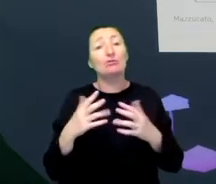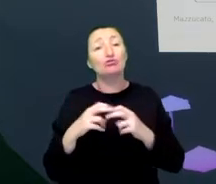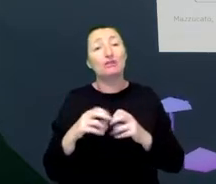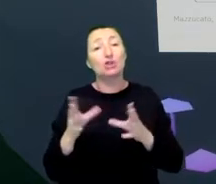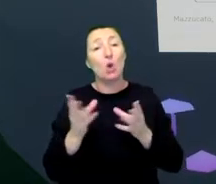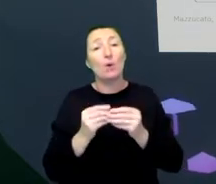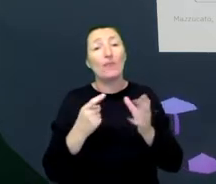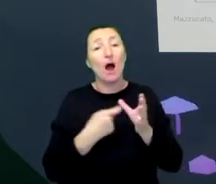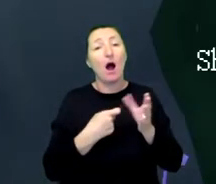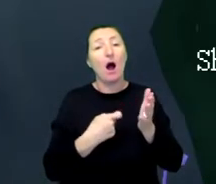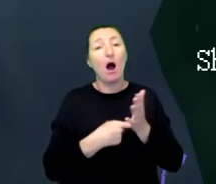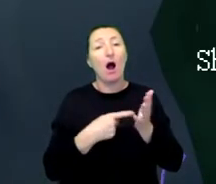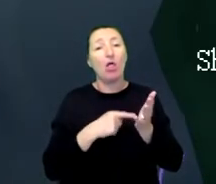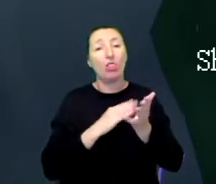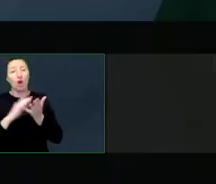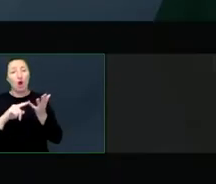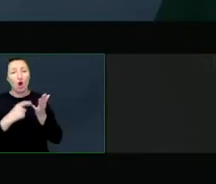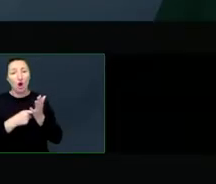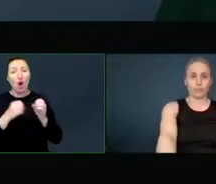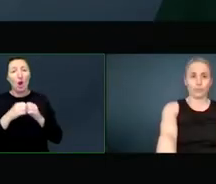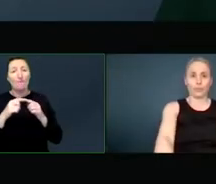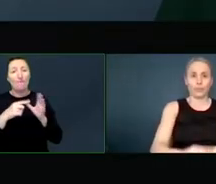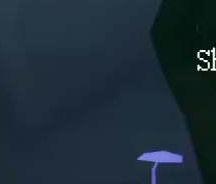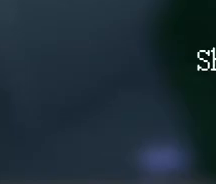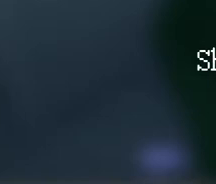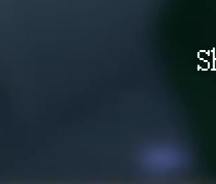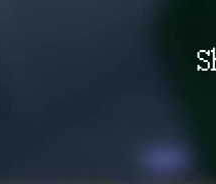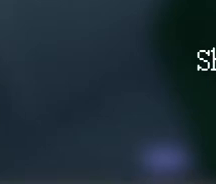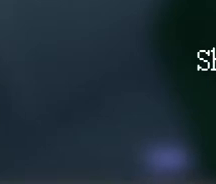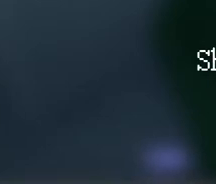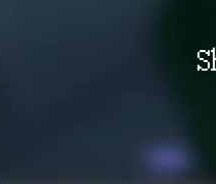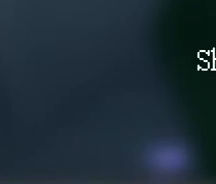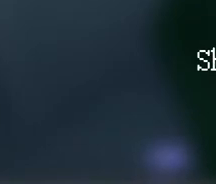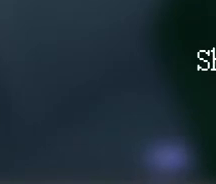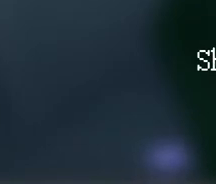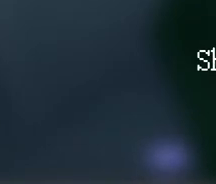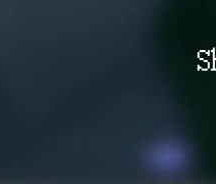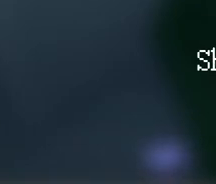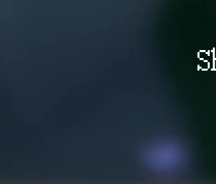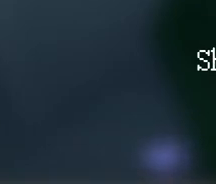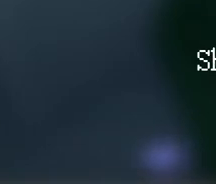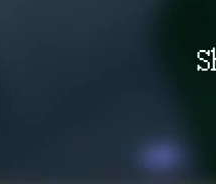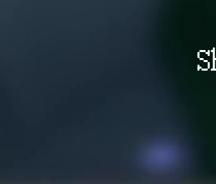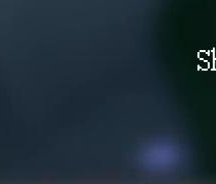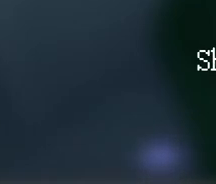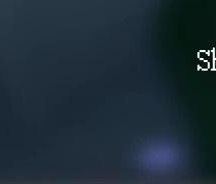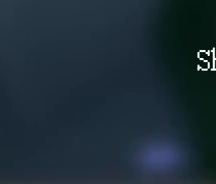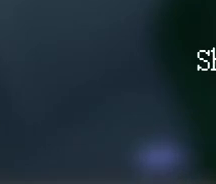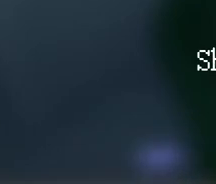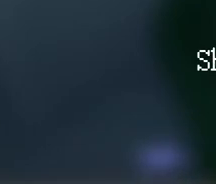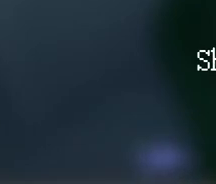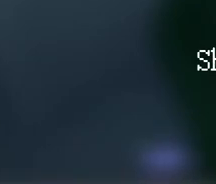shout out to Arthur. Always a shout out to Arthur. We got an A in the chat for Arthur. Oh yeah. Yes. And